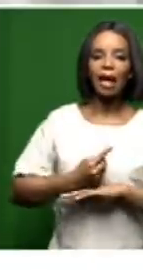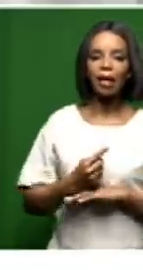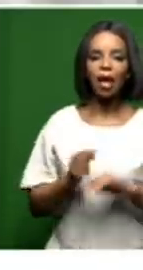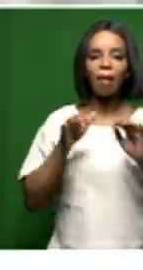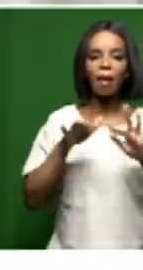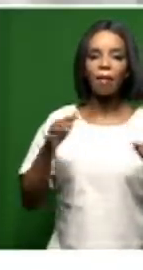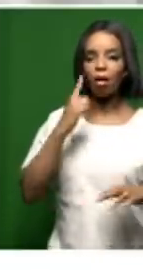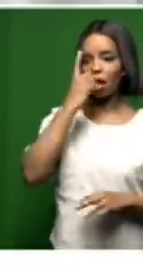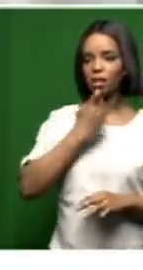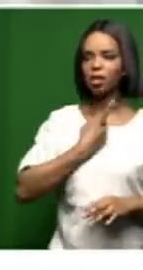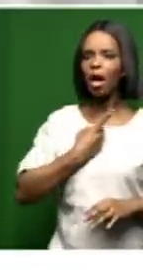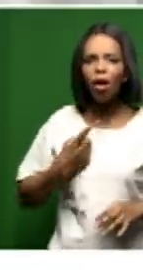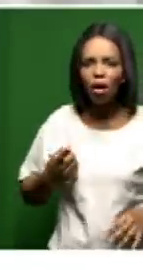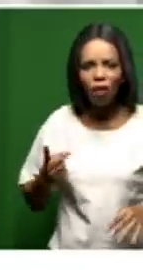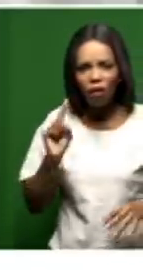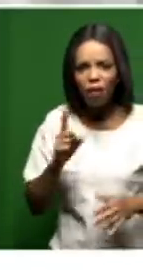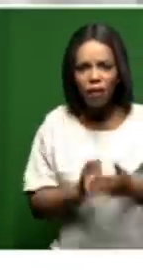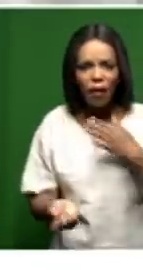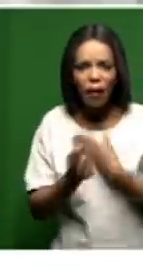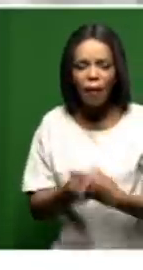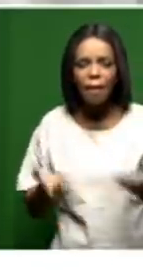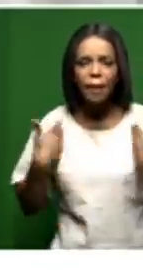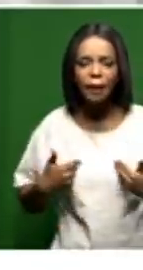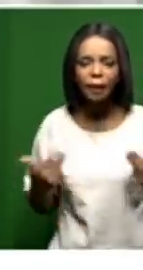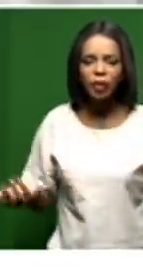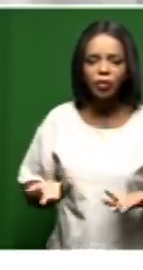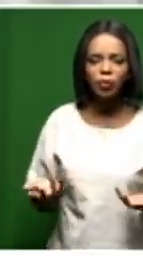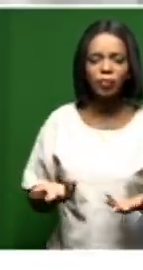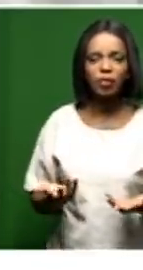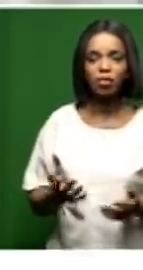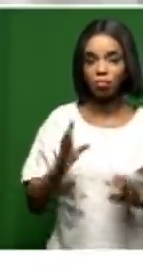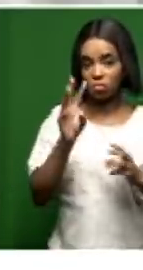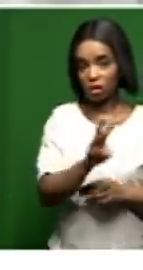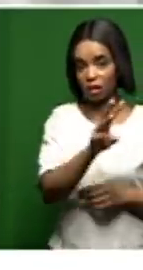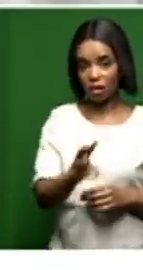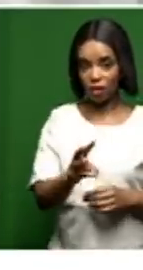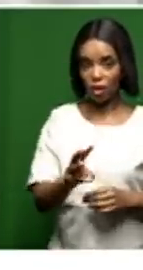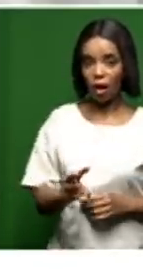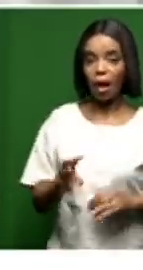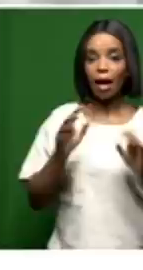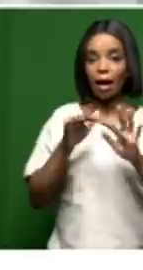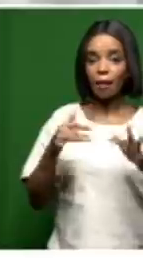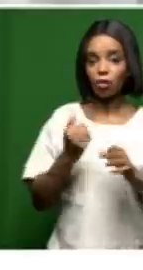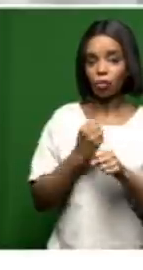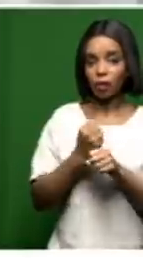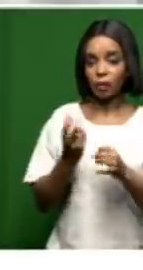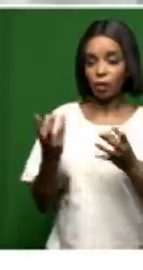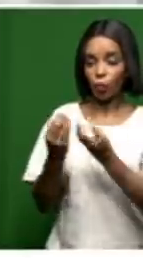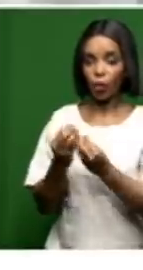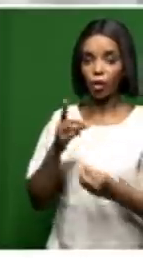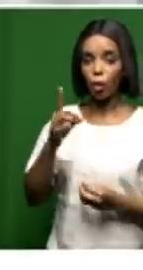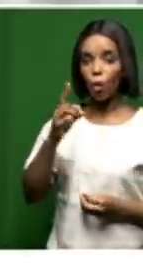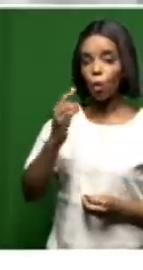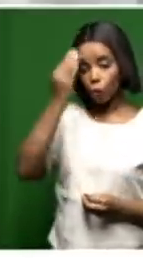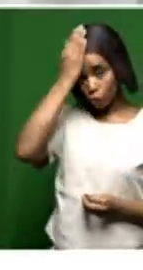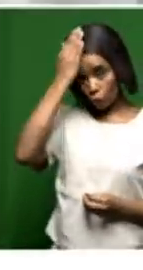this happened? Be careful not to give the Zuma administration more credence and